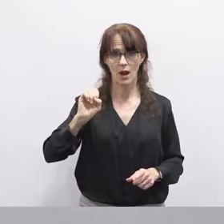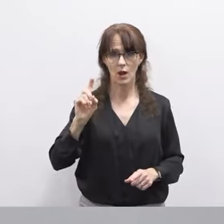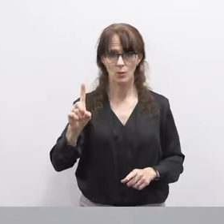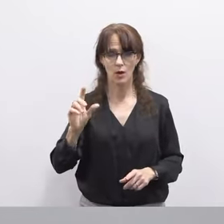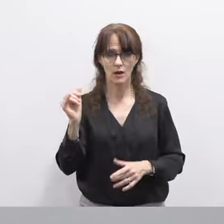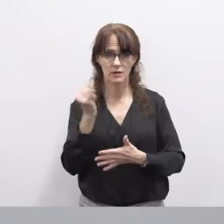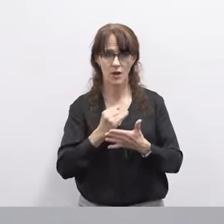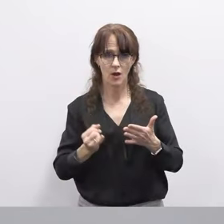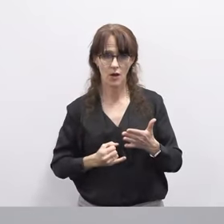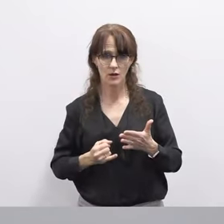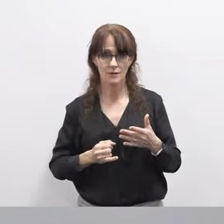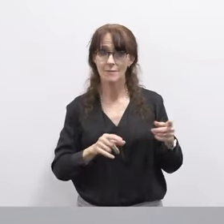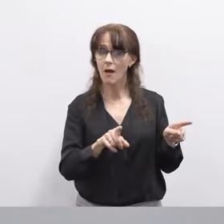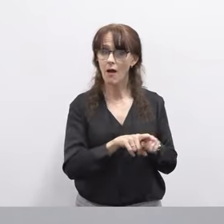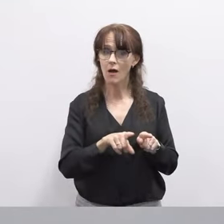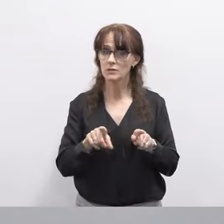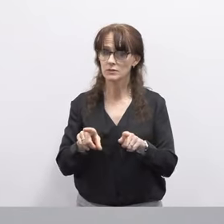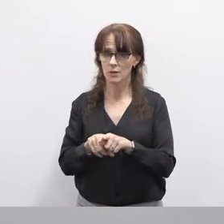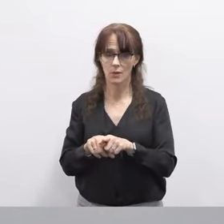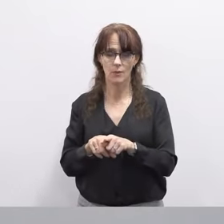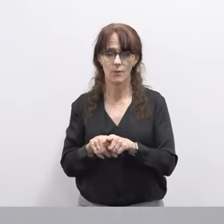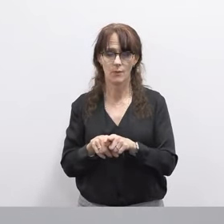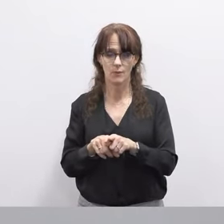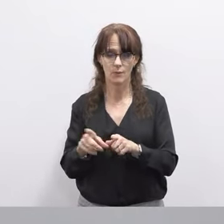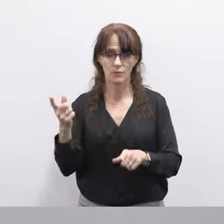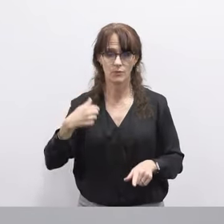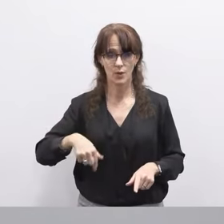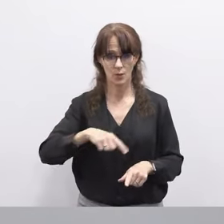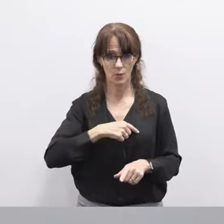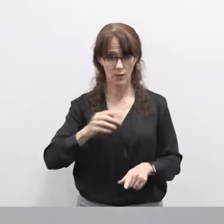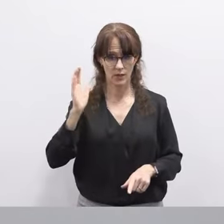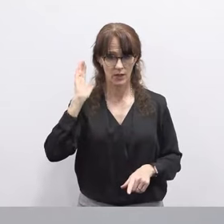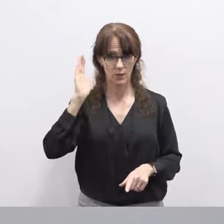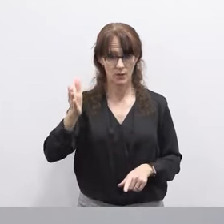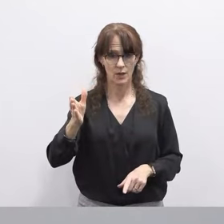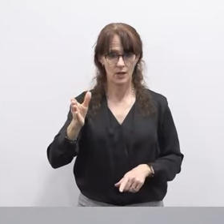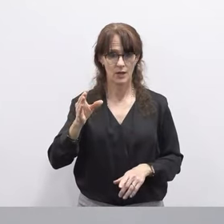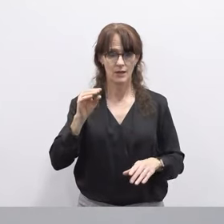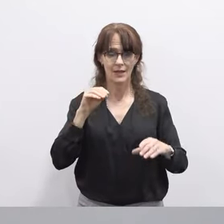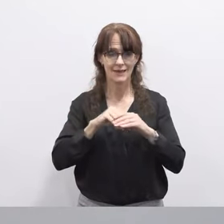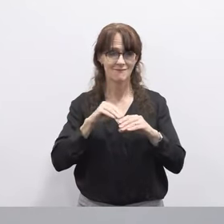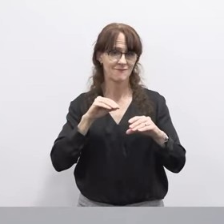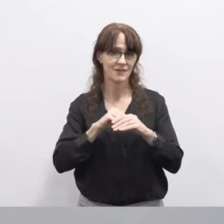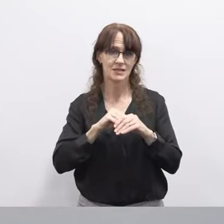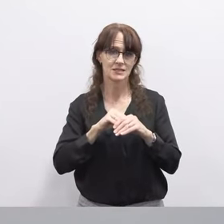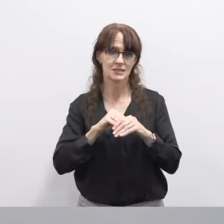And then also, we will be investing